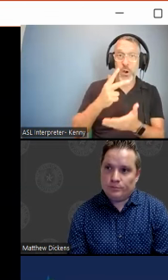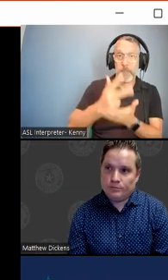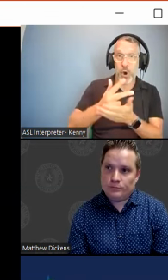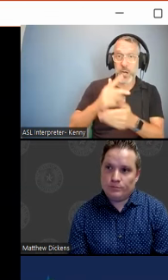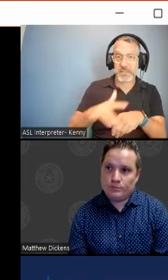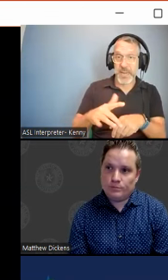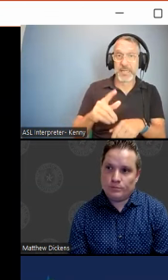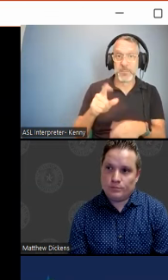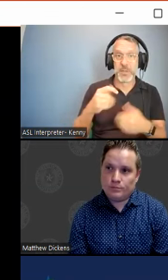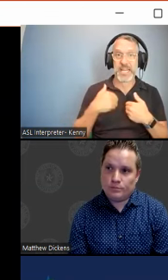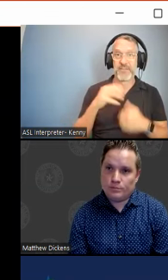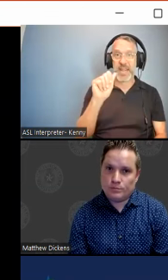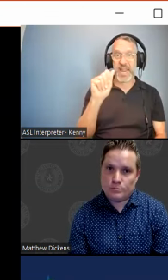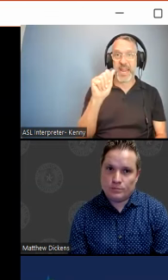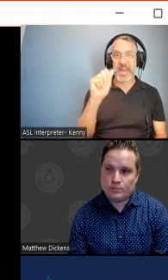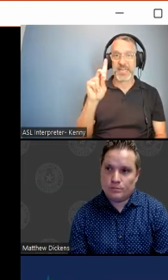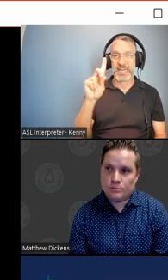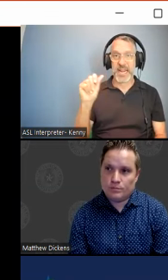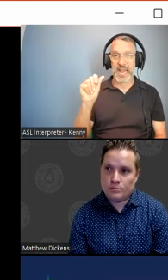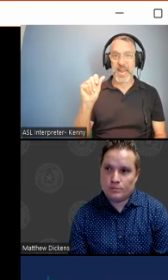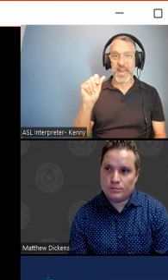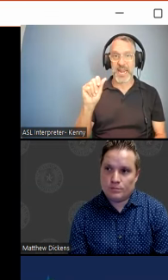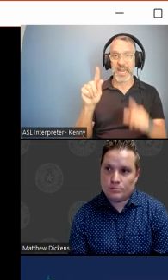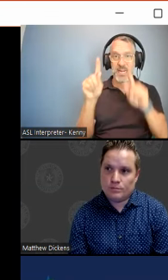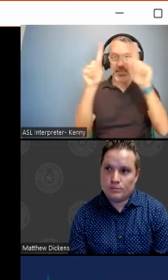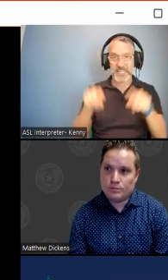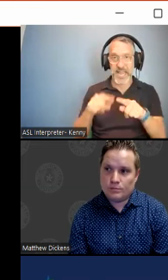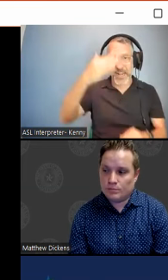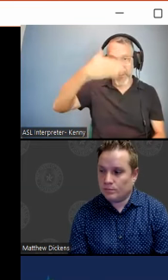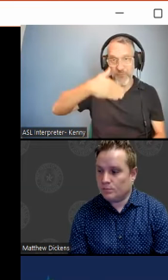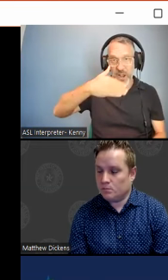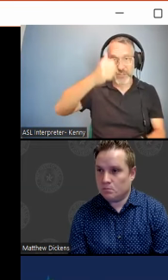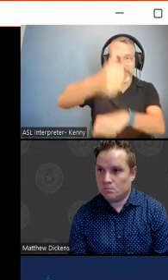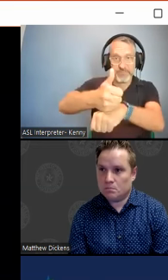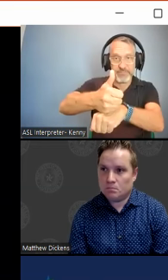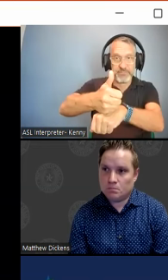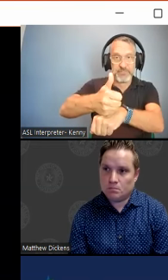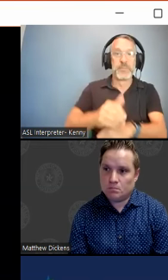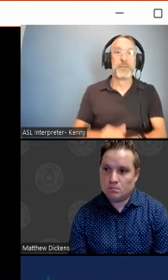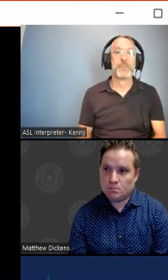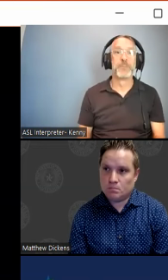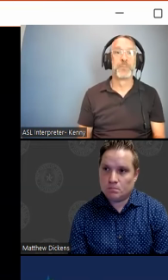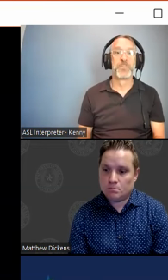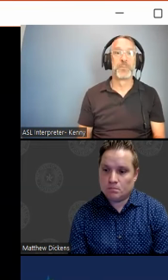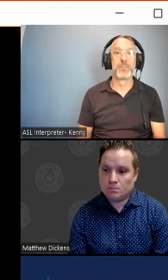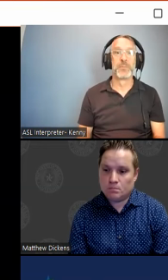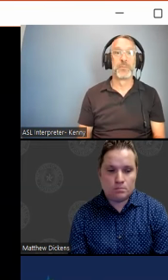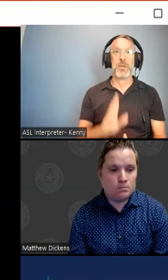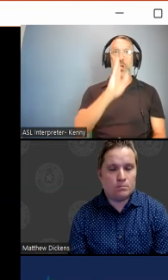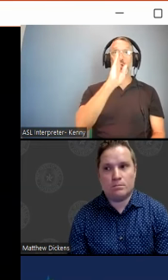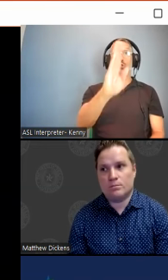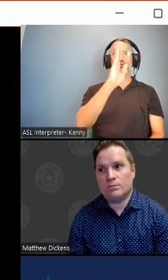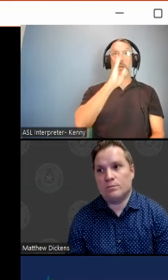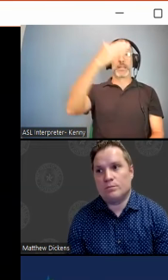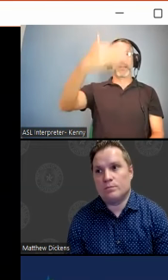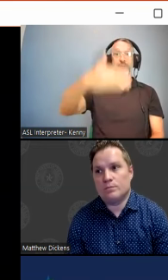that it has that ADA sign in the front of the parking space, directly in front of that parking